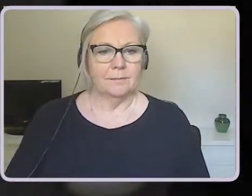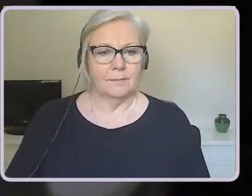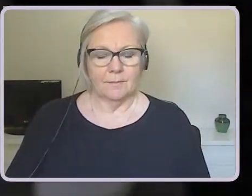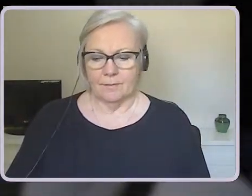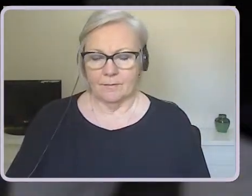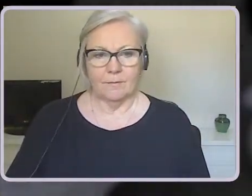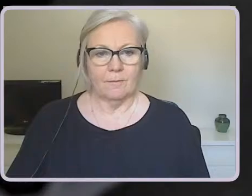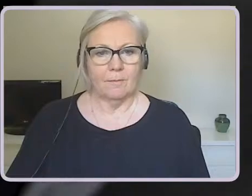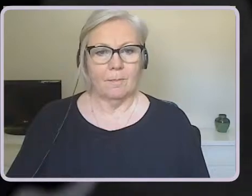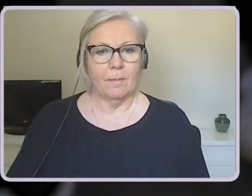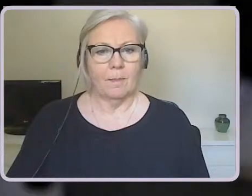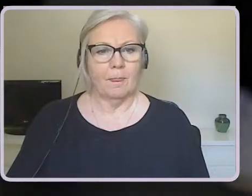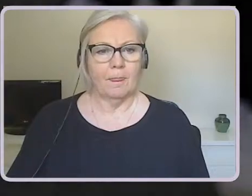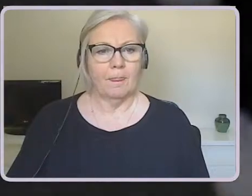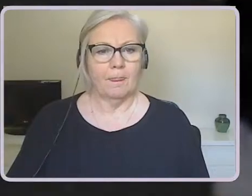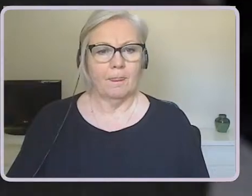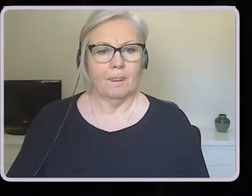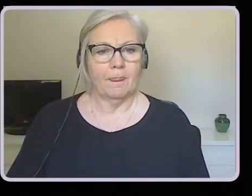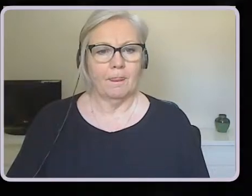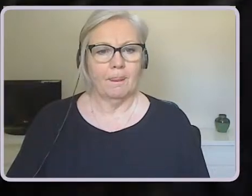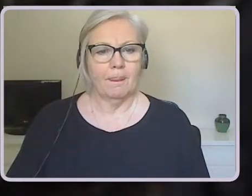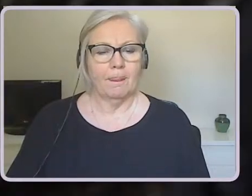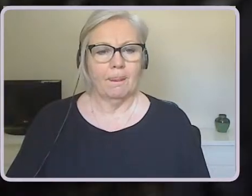For those living with disability.